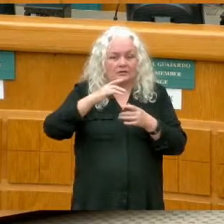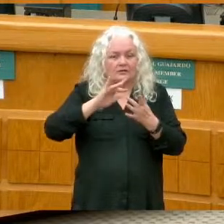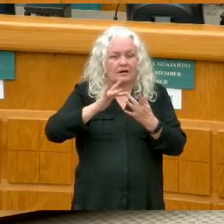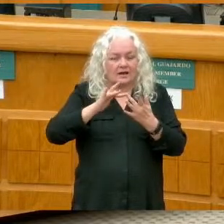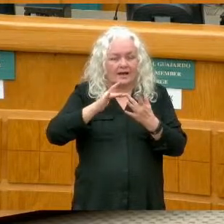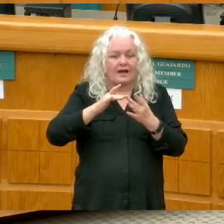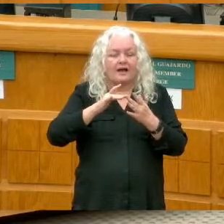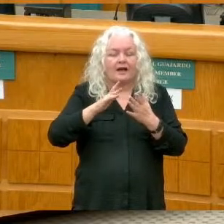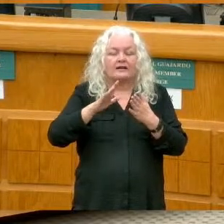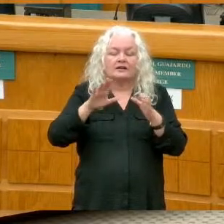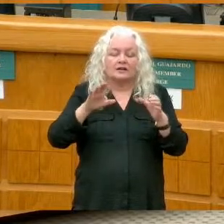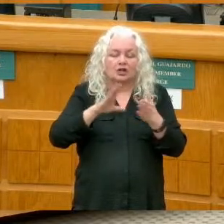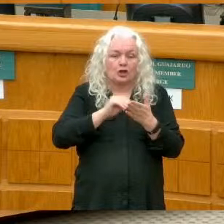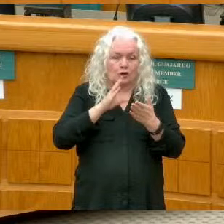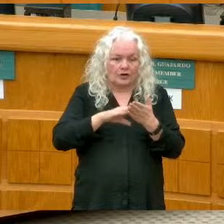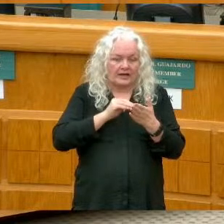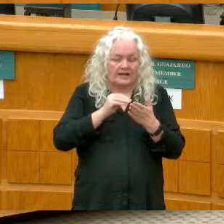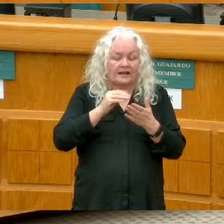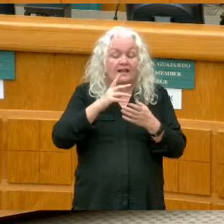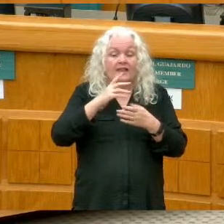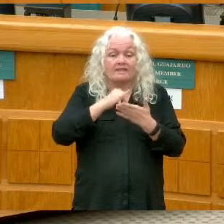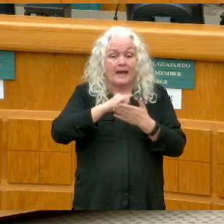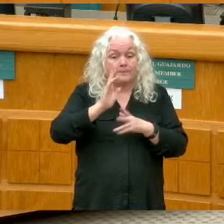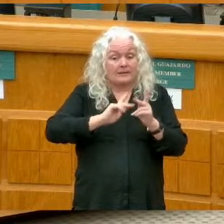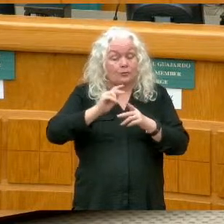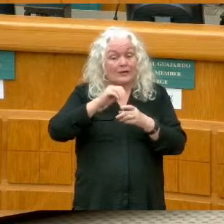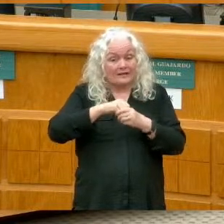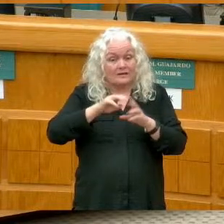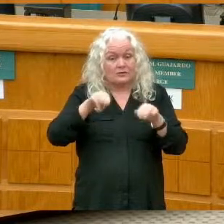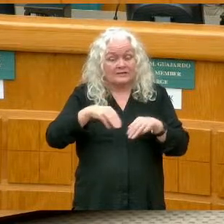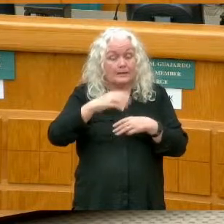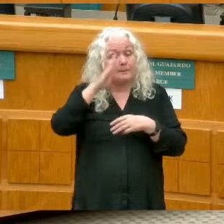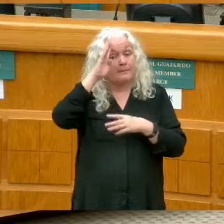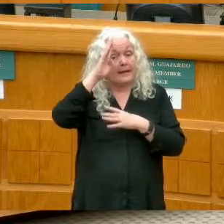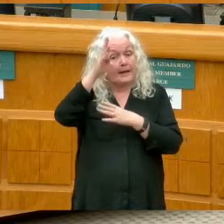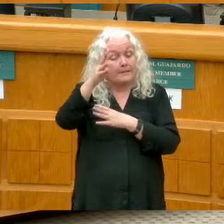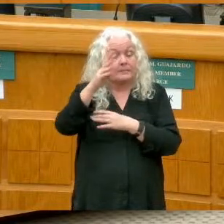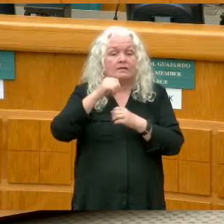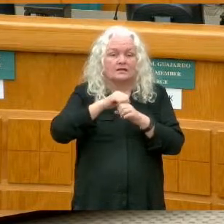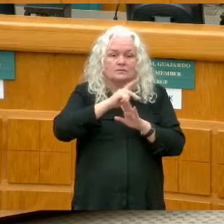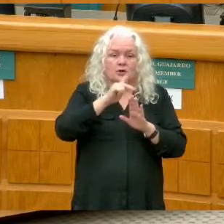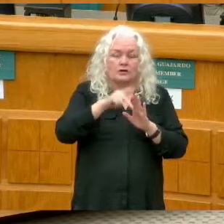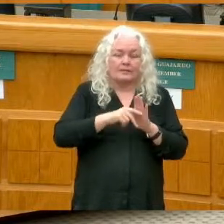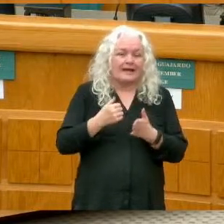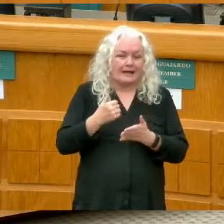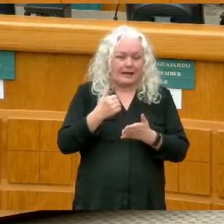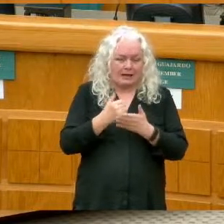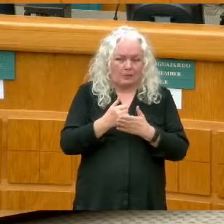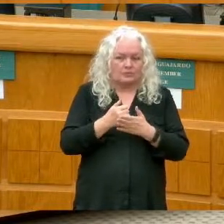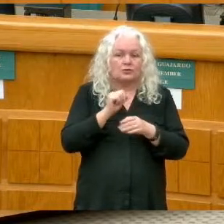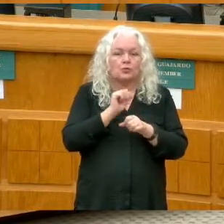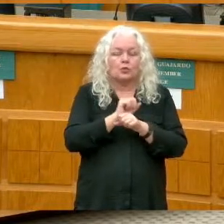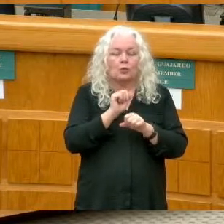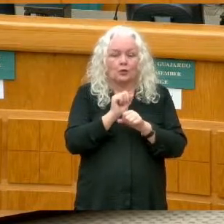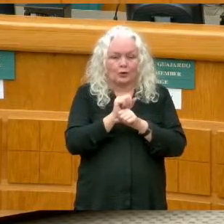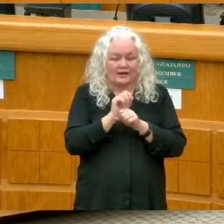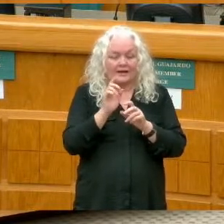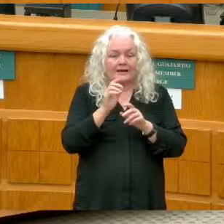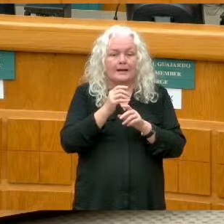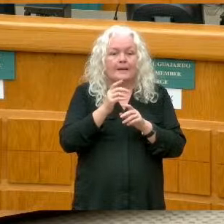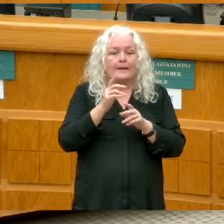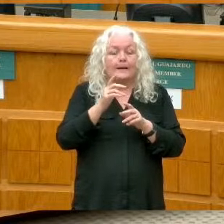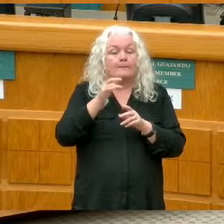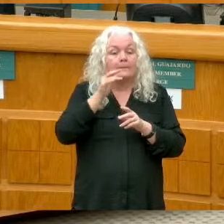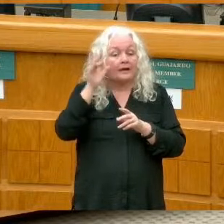support activities created by museum educators. The program is designed to assist working parents during the school-mandated distance